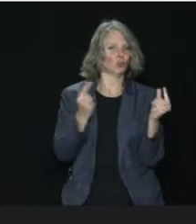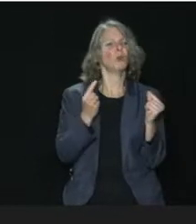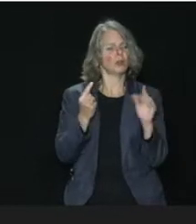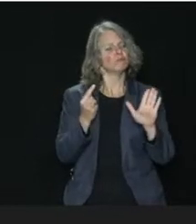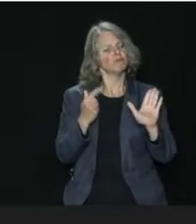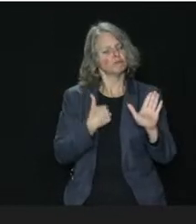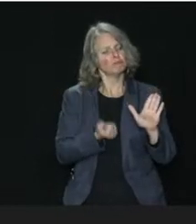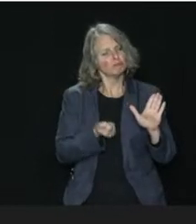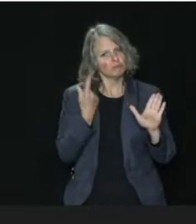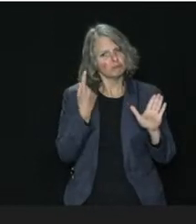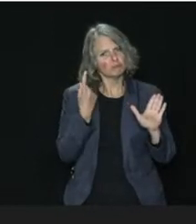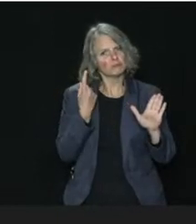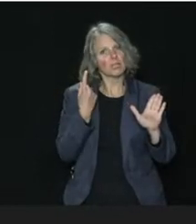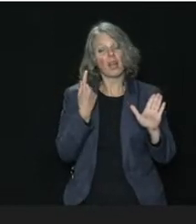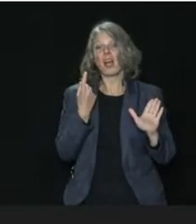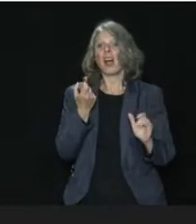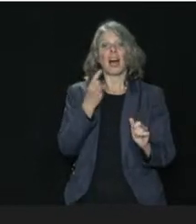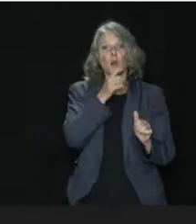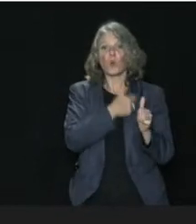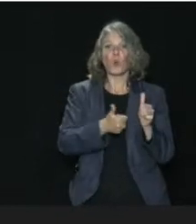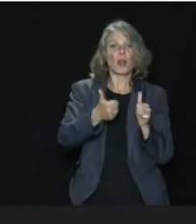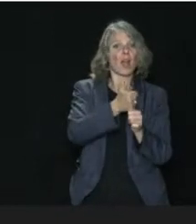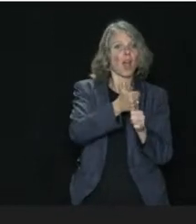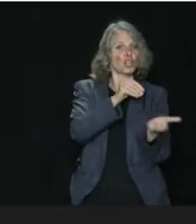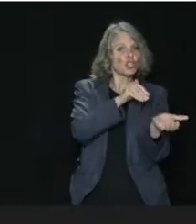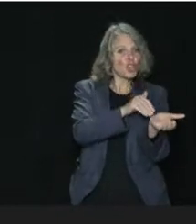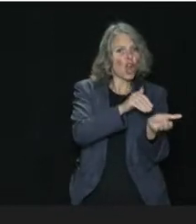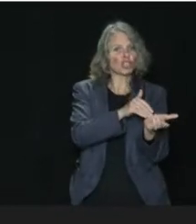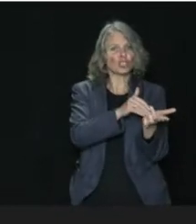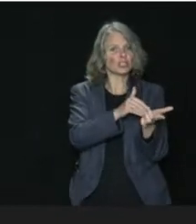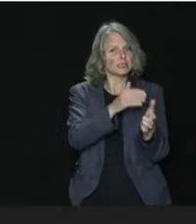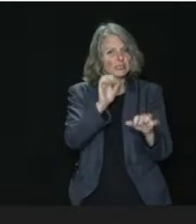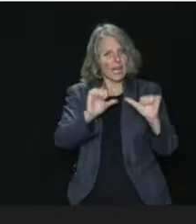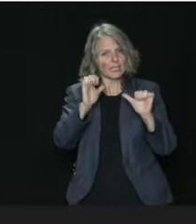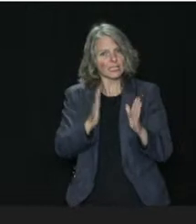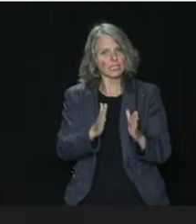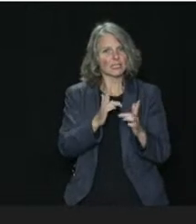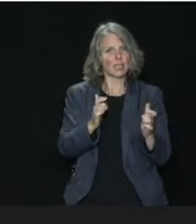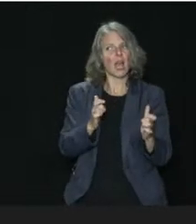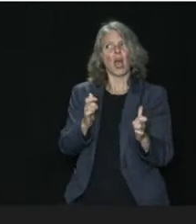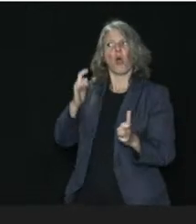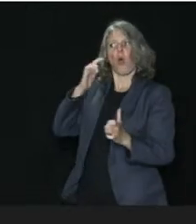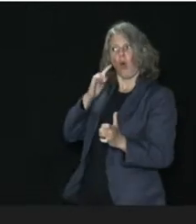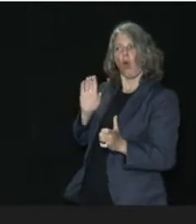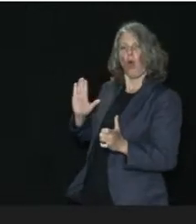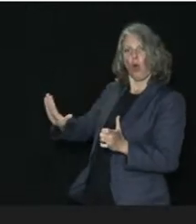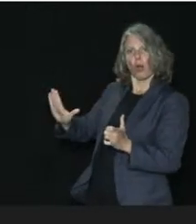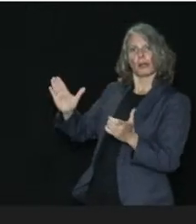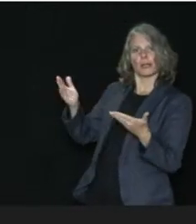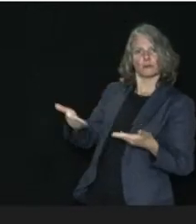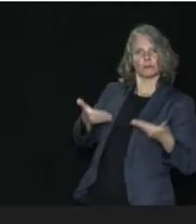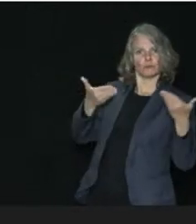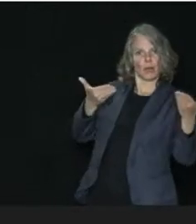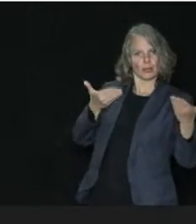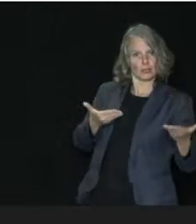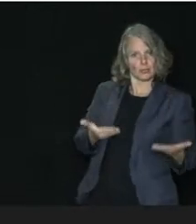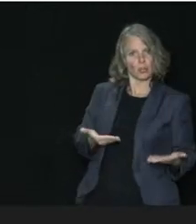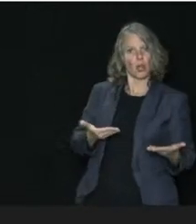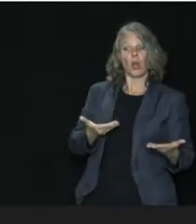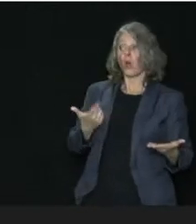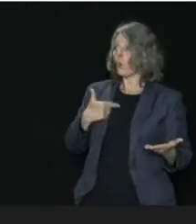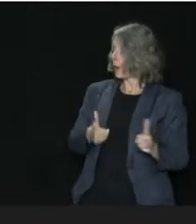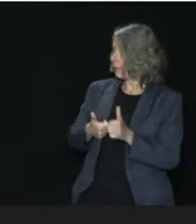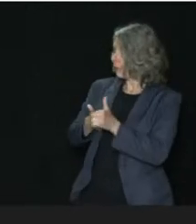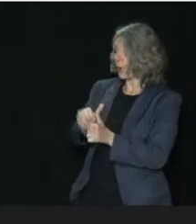think all medical officers of health have taken into account NACI's recommendations, and they're rolling their vaccines according to